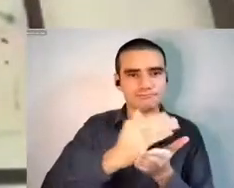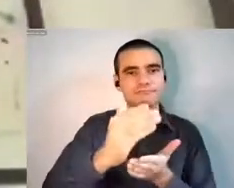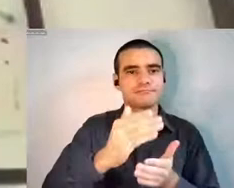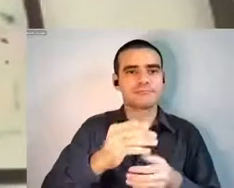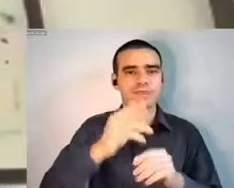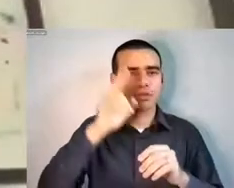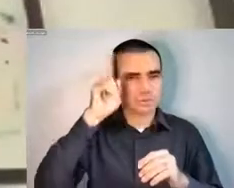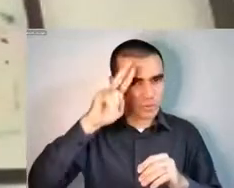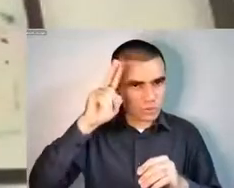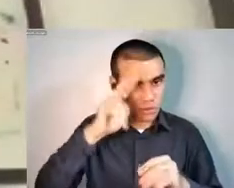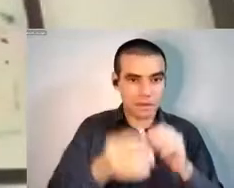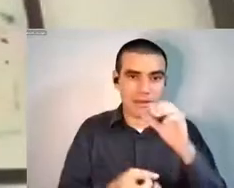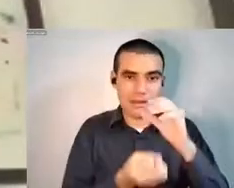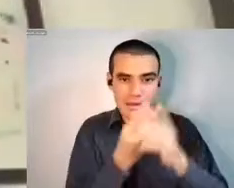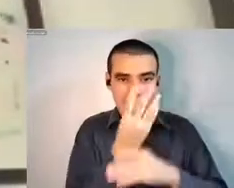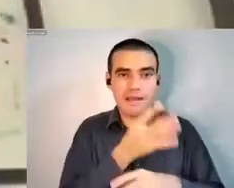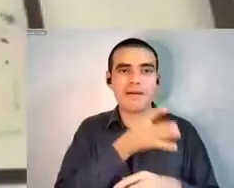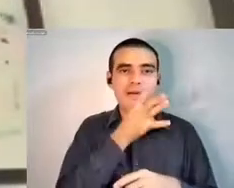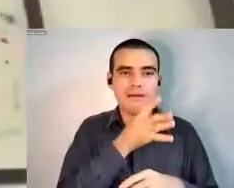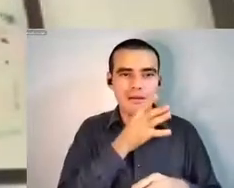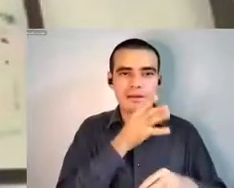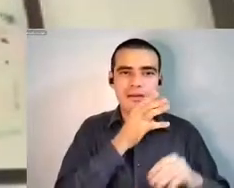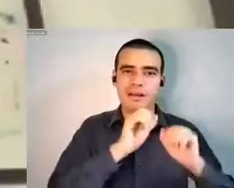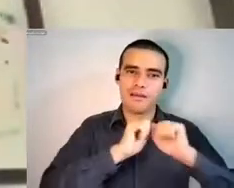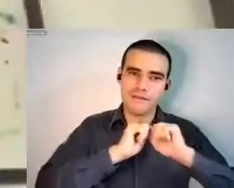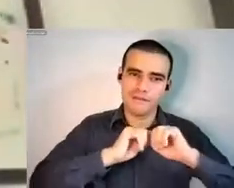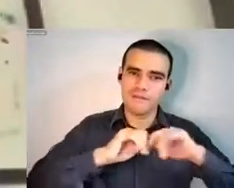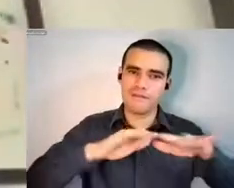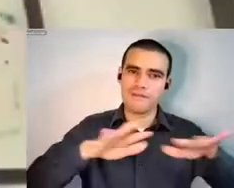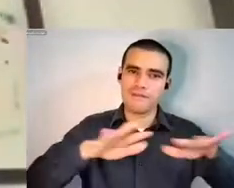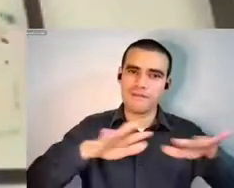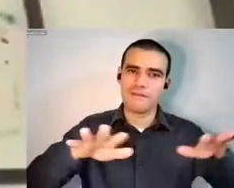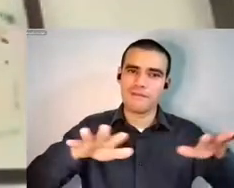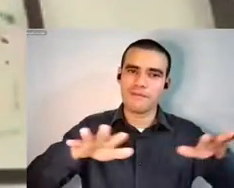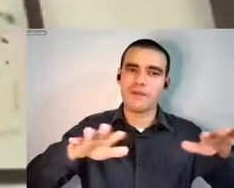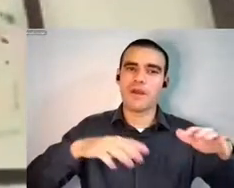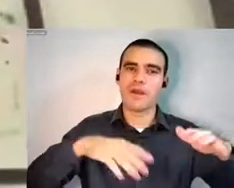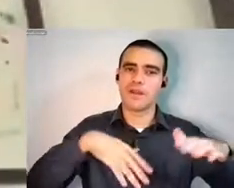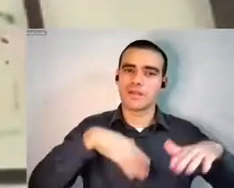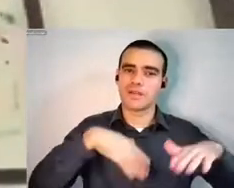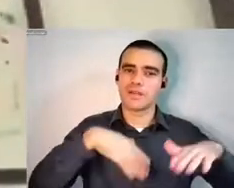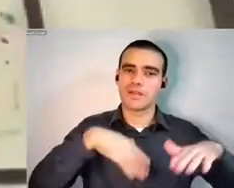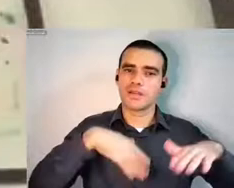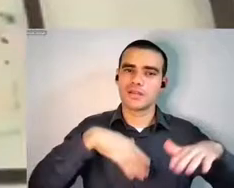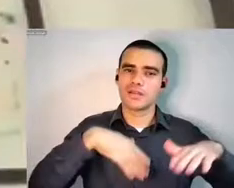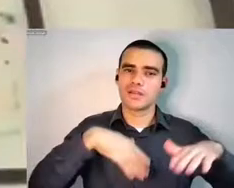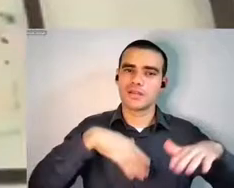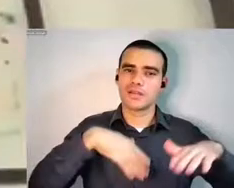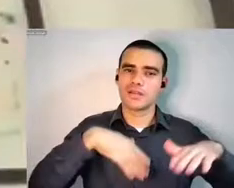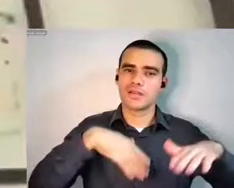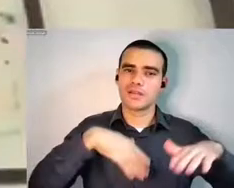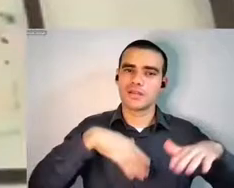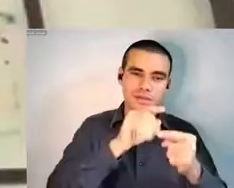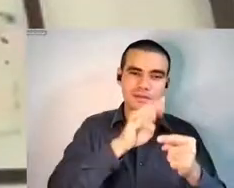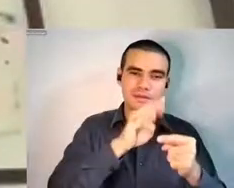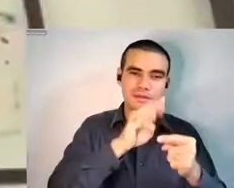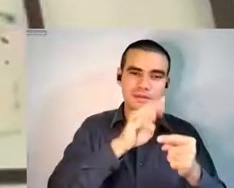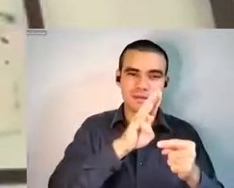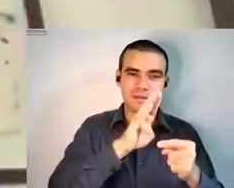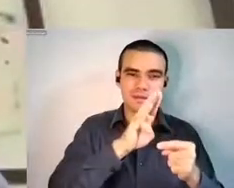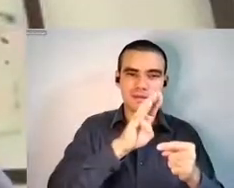a new story of creation and knowledge for the development of Amazon based on